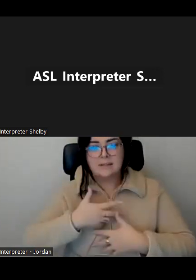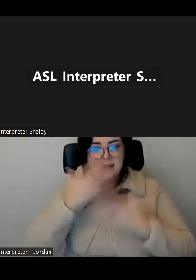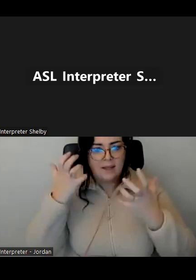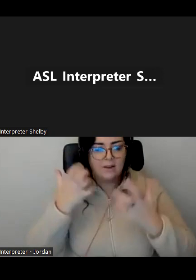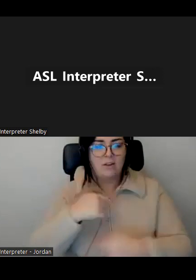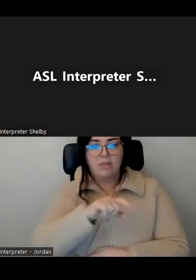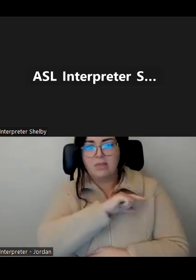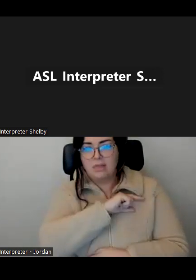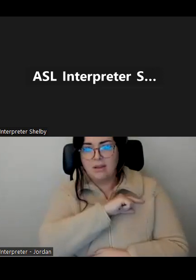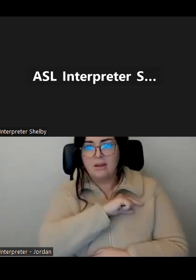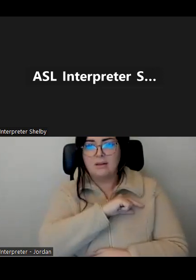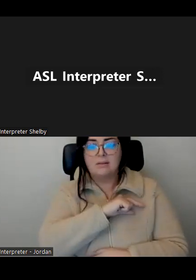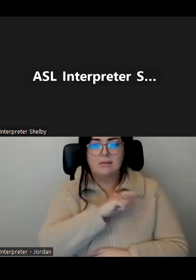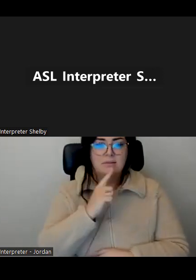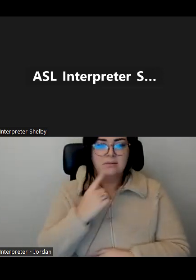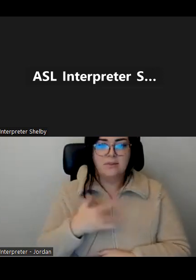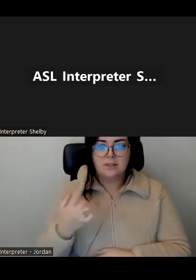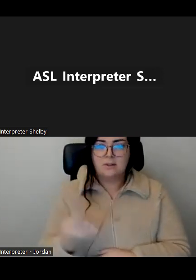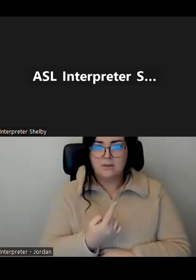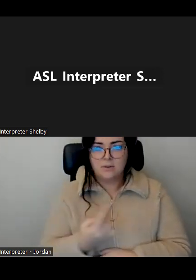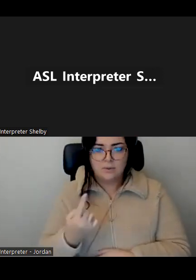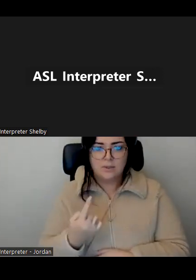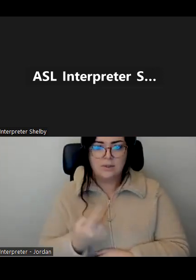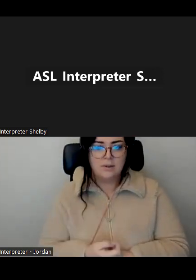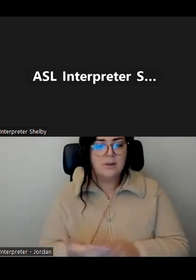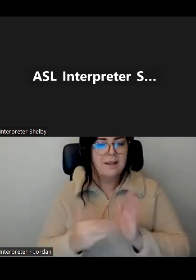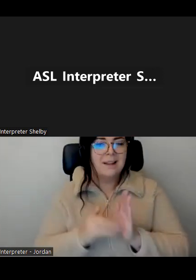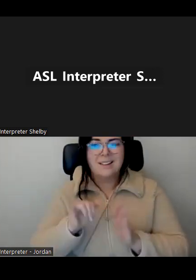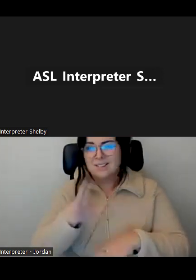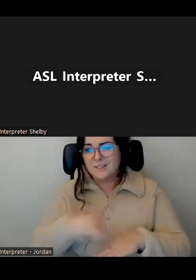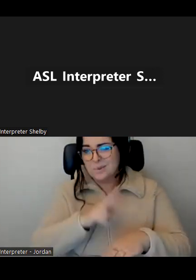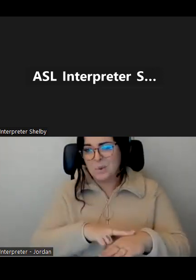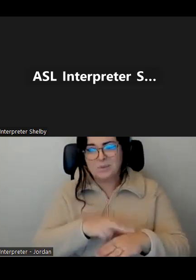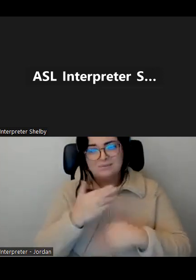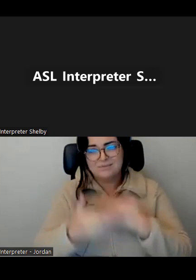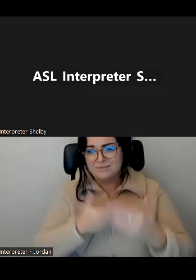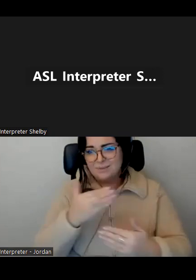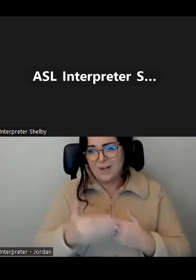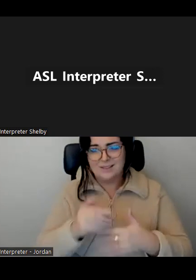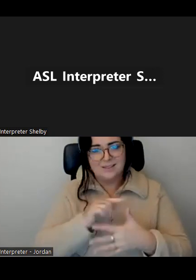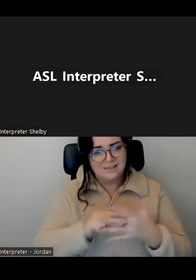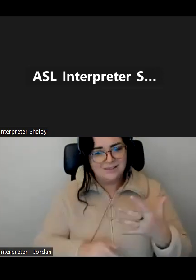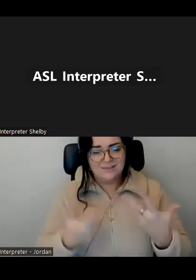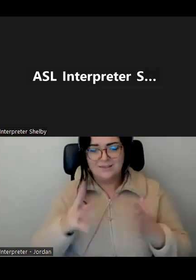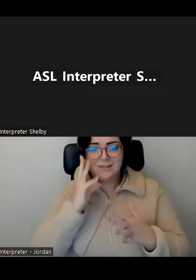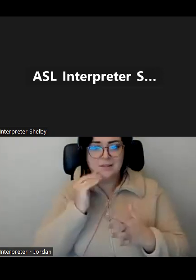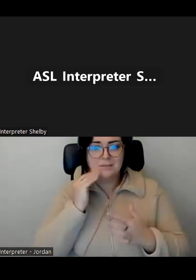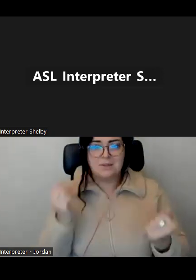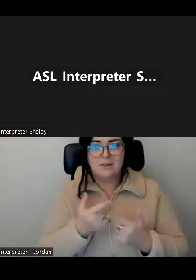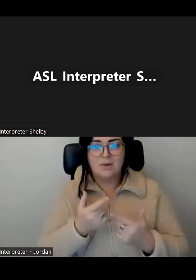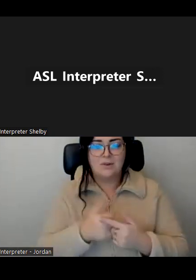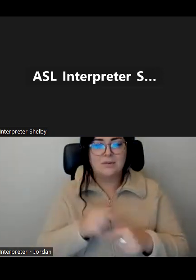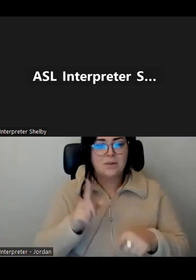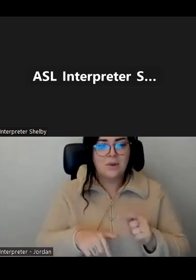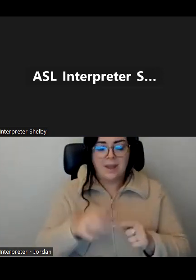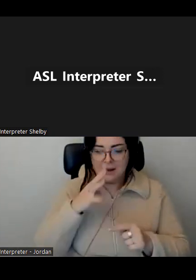and, loneliness, all of these things, but they're considered a normal part of the grieving process. So it's very important to not deny those feelings,